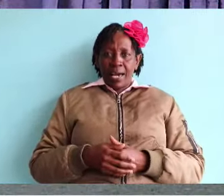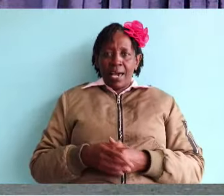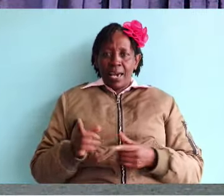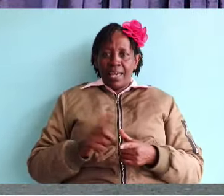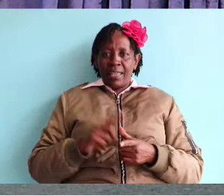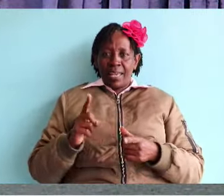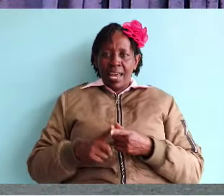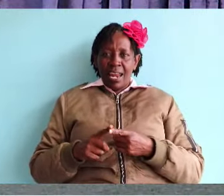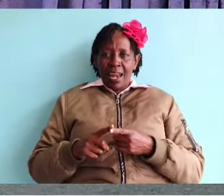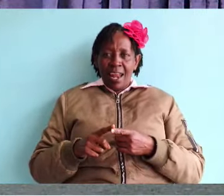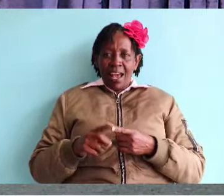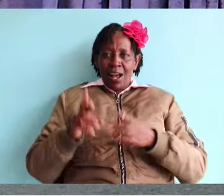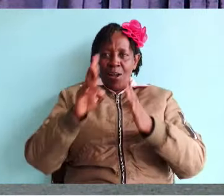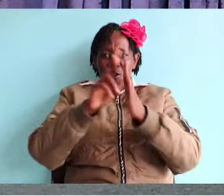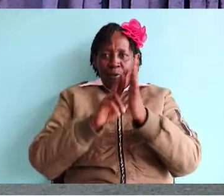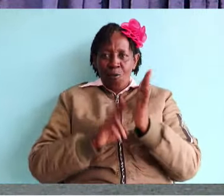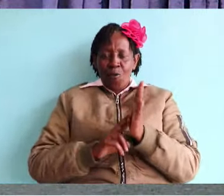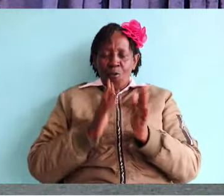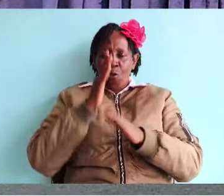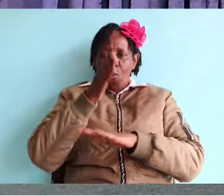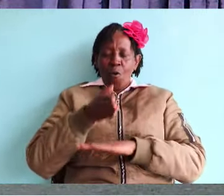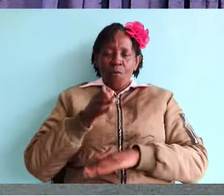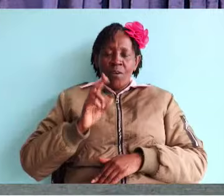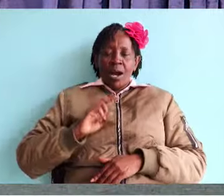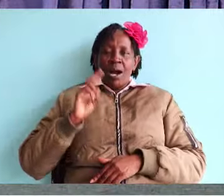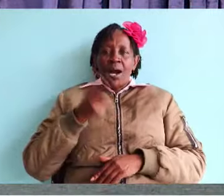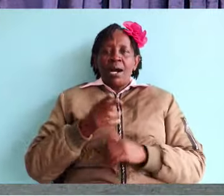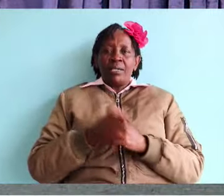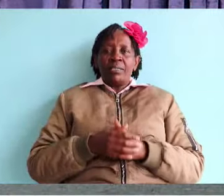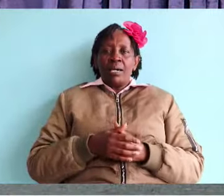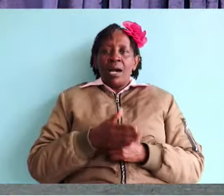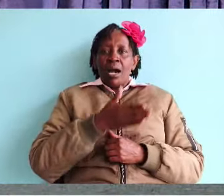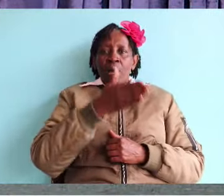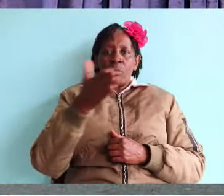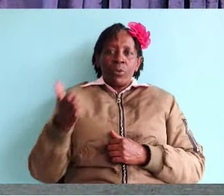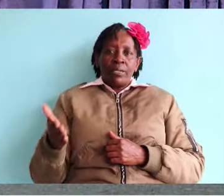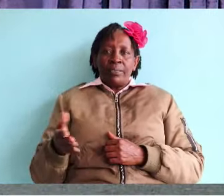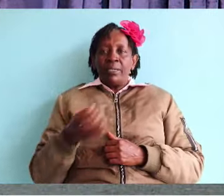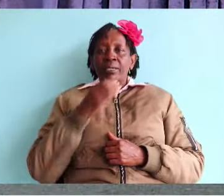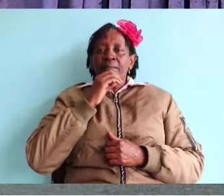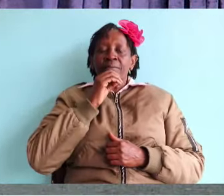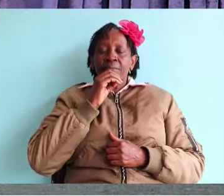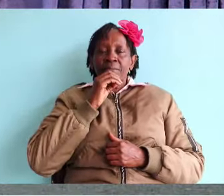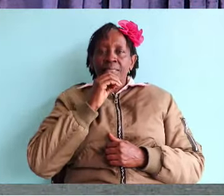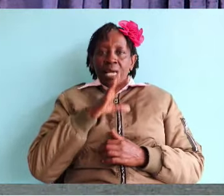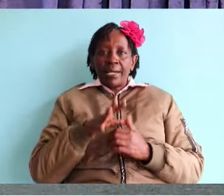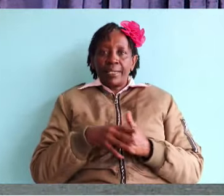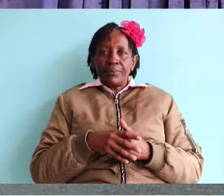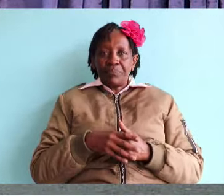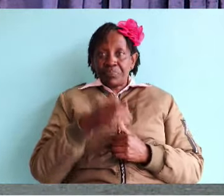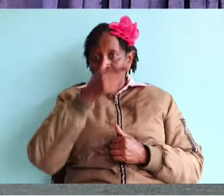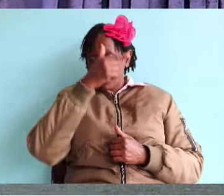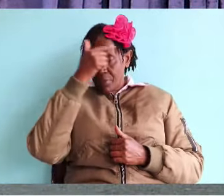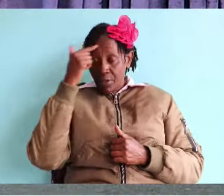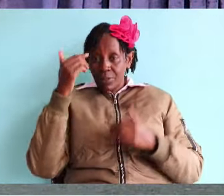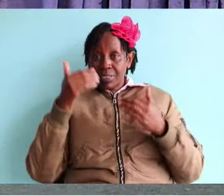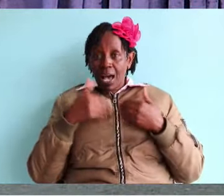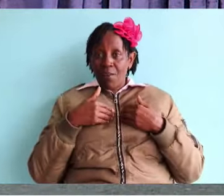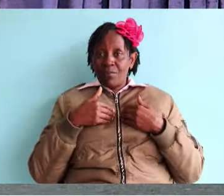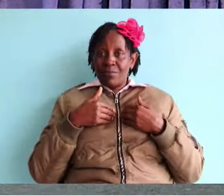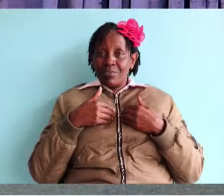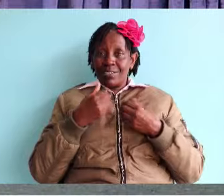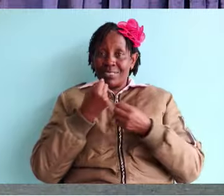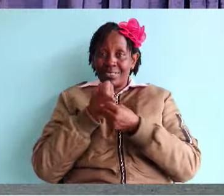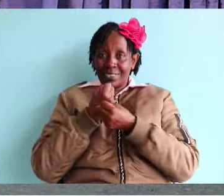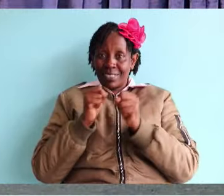You, your sons, your grandson, and because you have saved us from the hand of